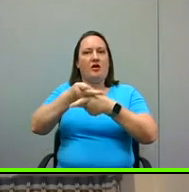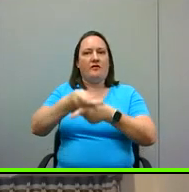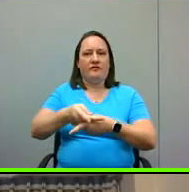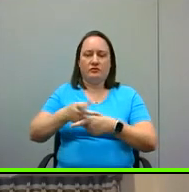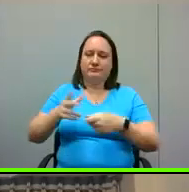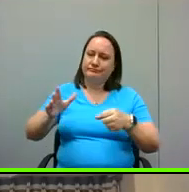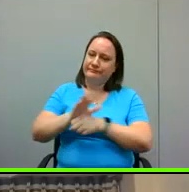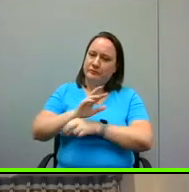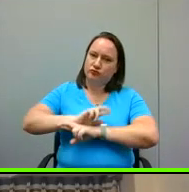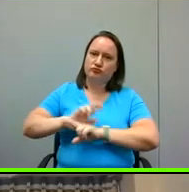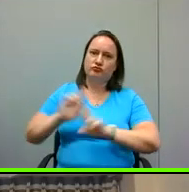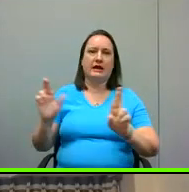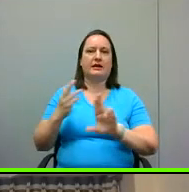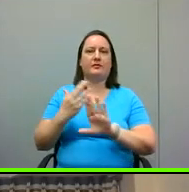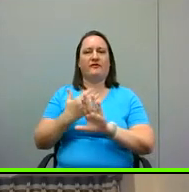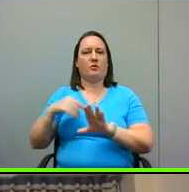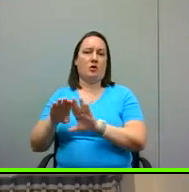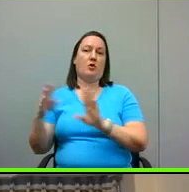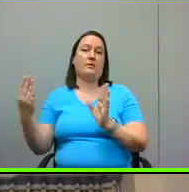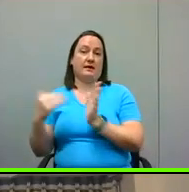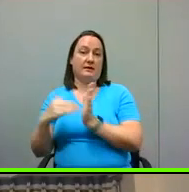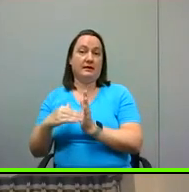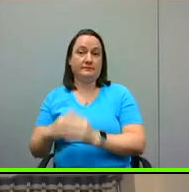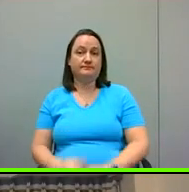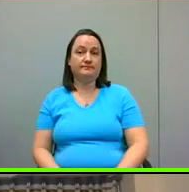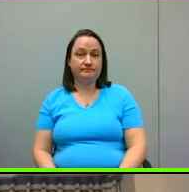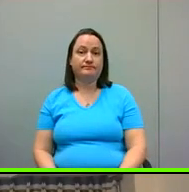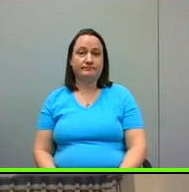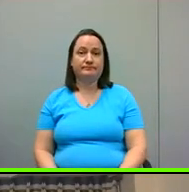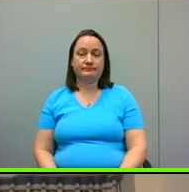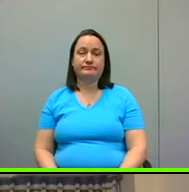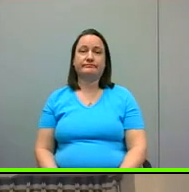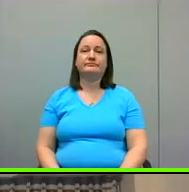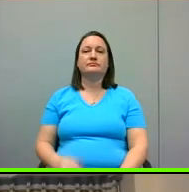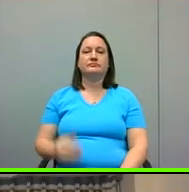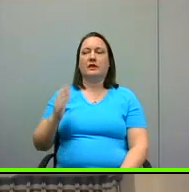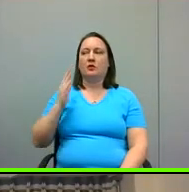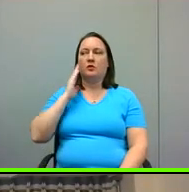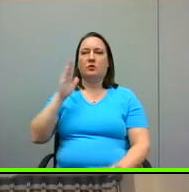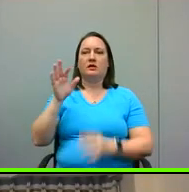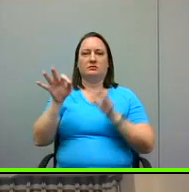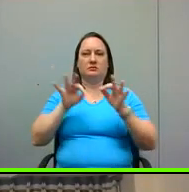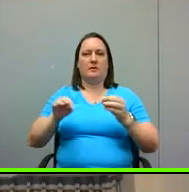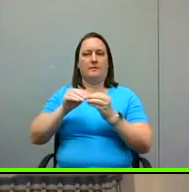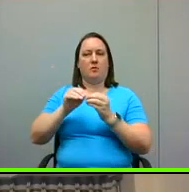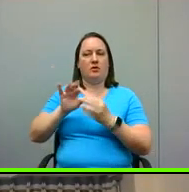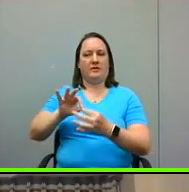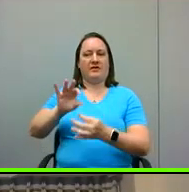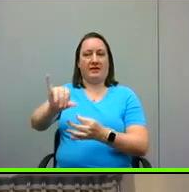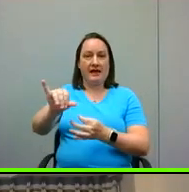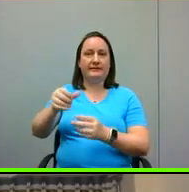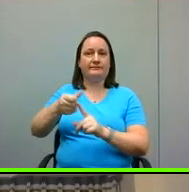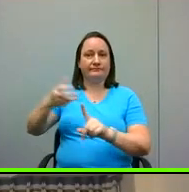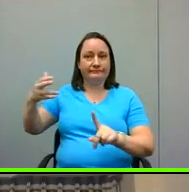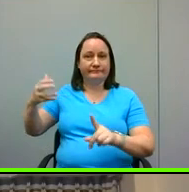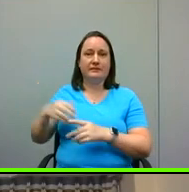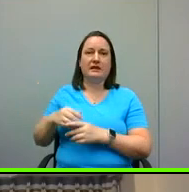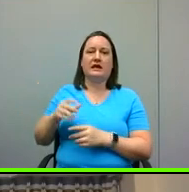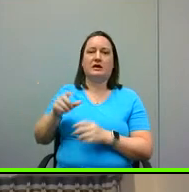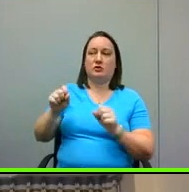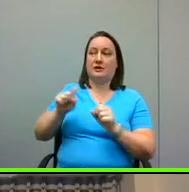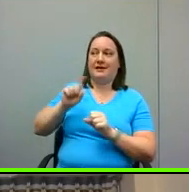up. So you'll hear more about that, and feel free to ask questions of Dale